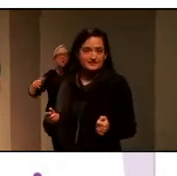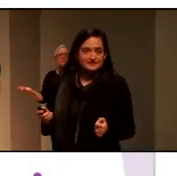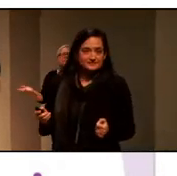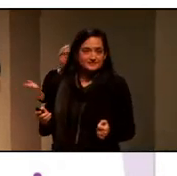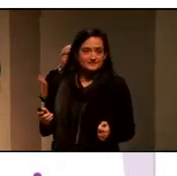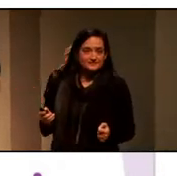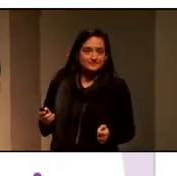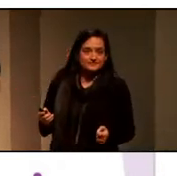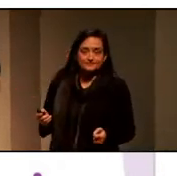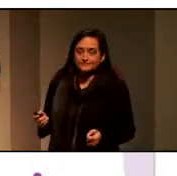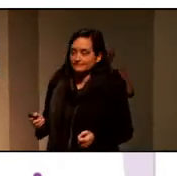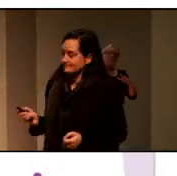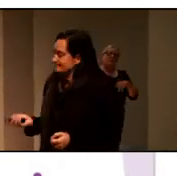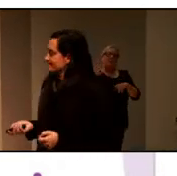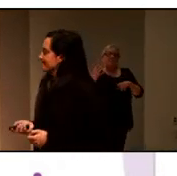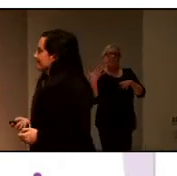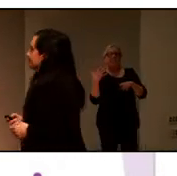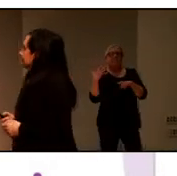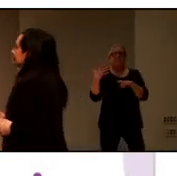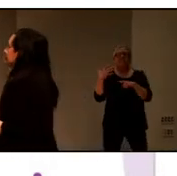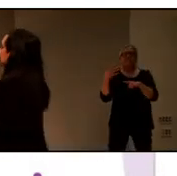again.